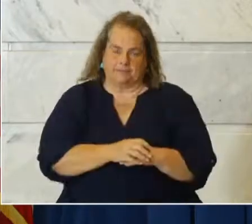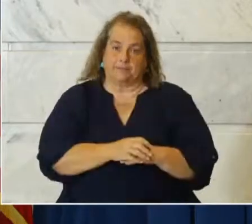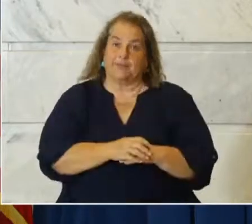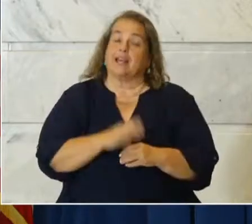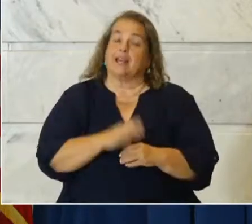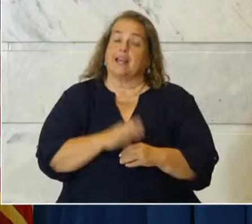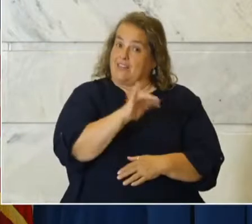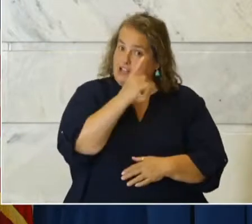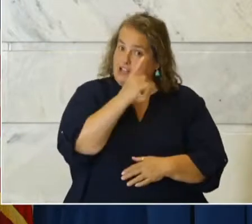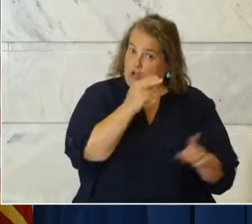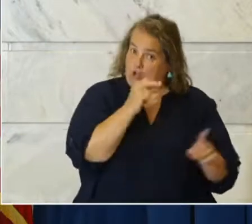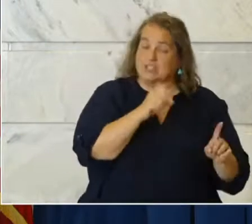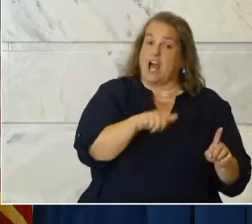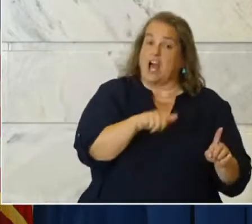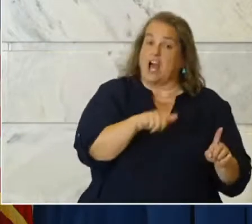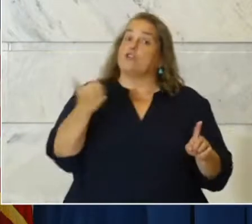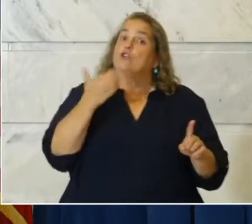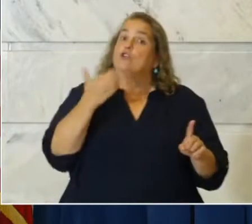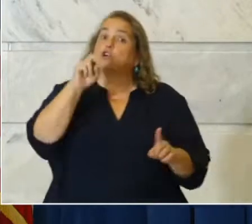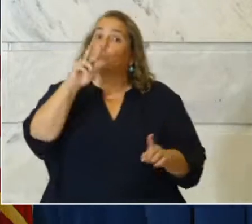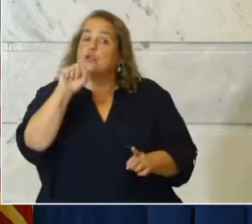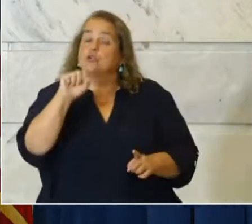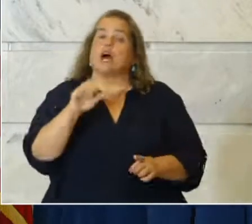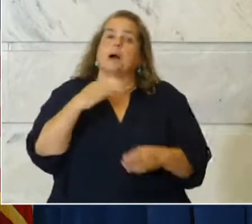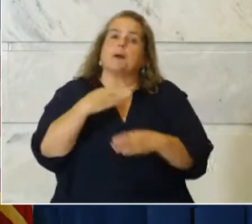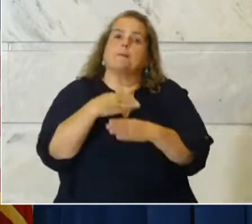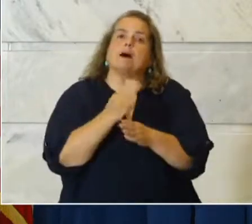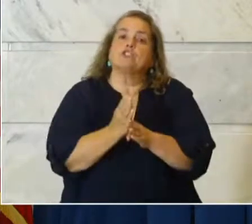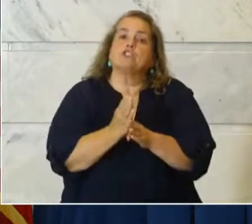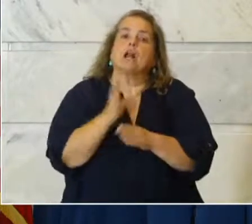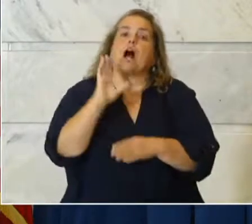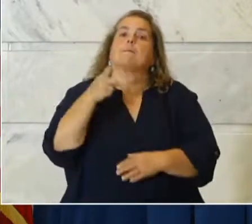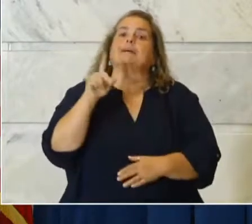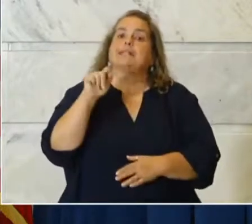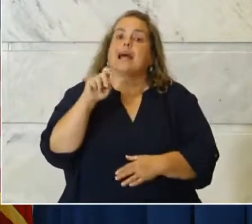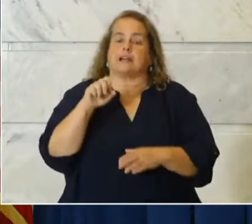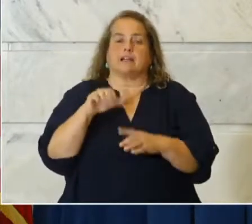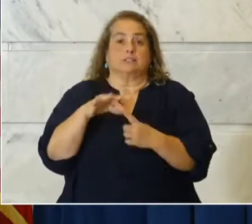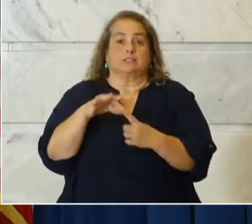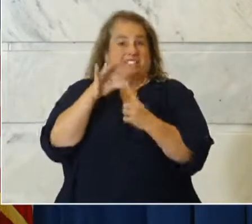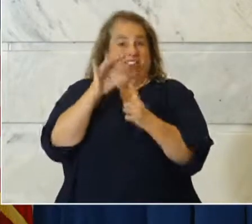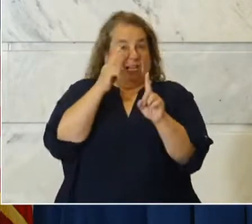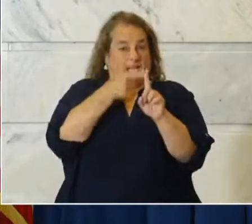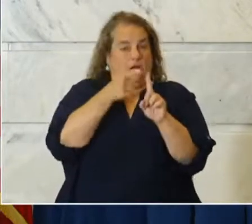another. It's a budget update specifically on the road fund.